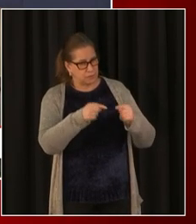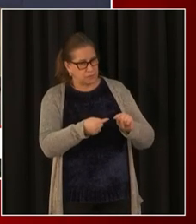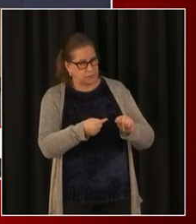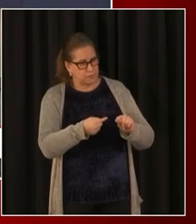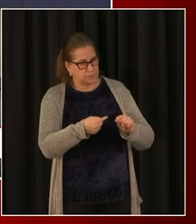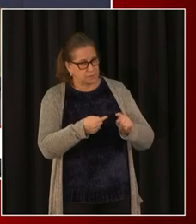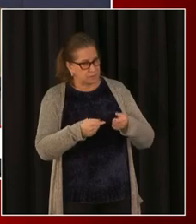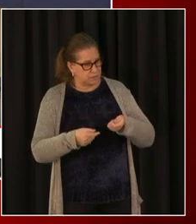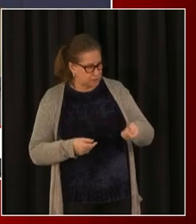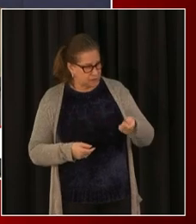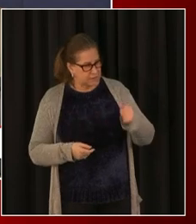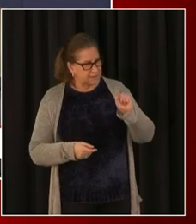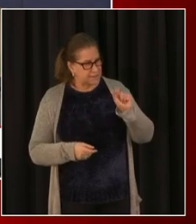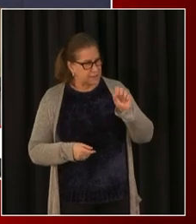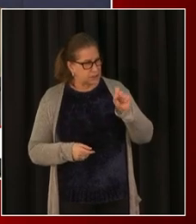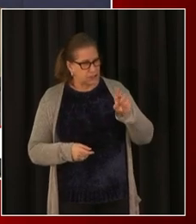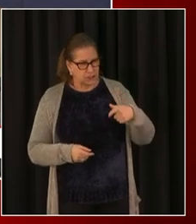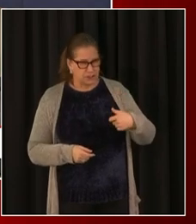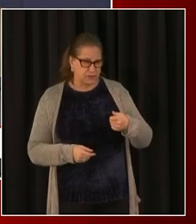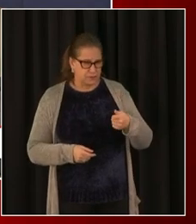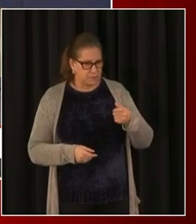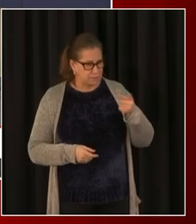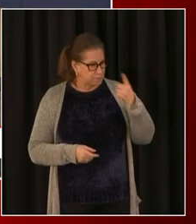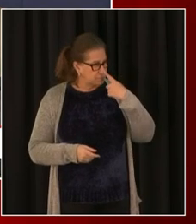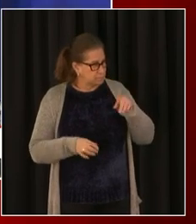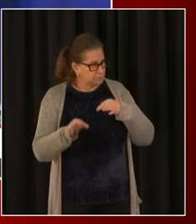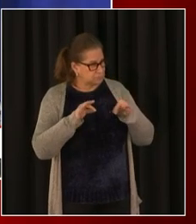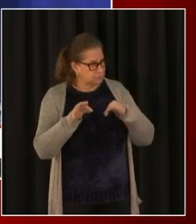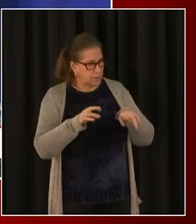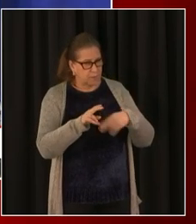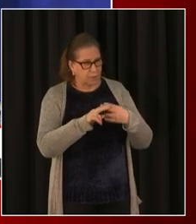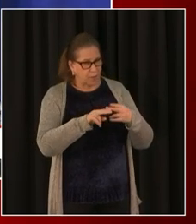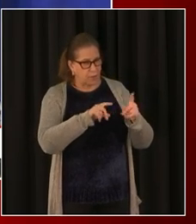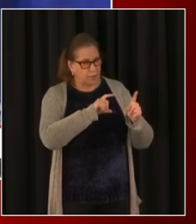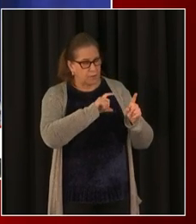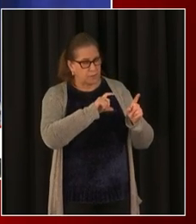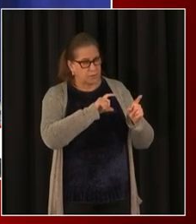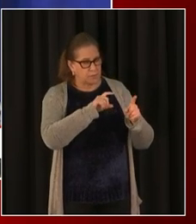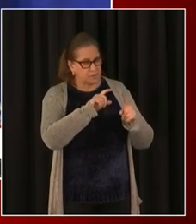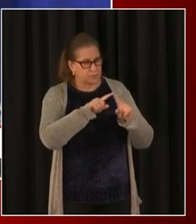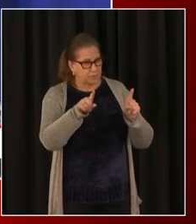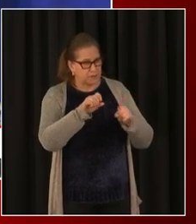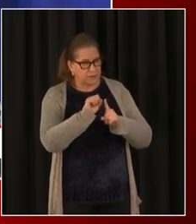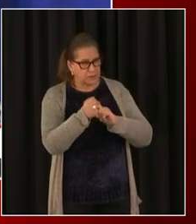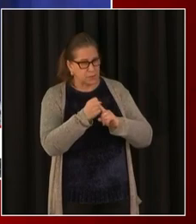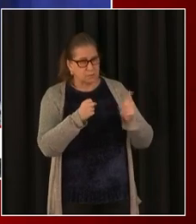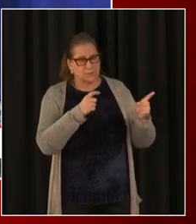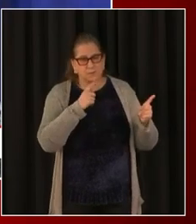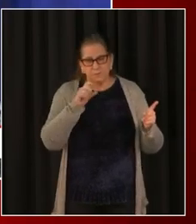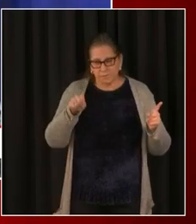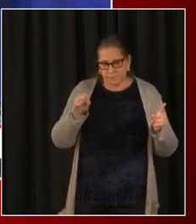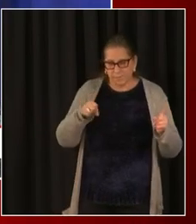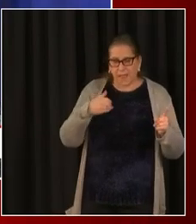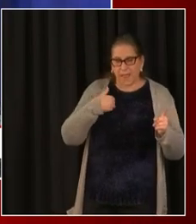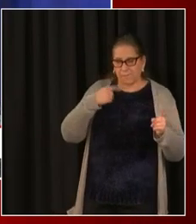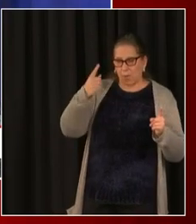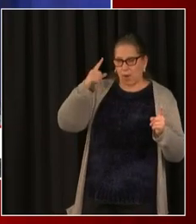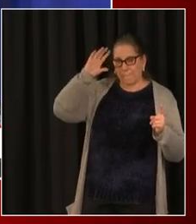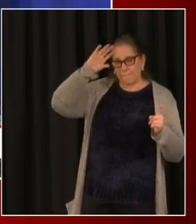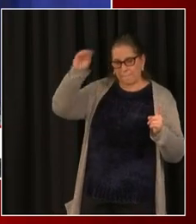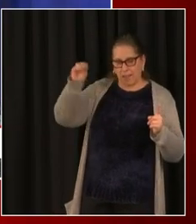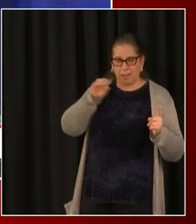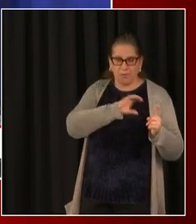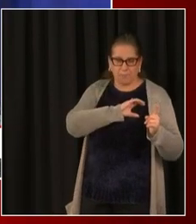was a man or a woman. Yeah, it's a male officer. I got a chance to greet him just as he was